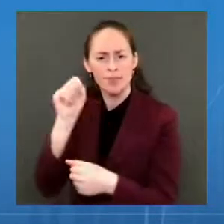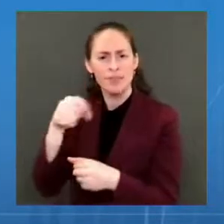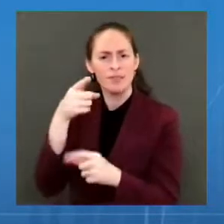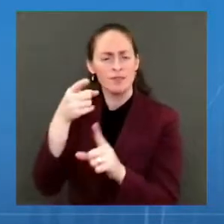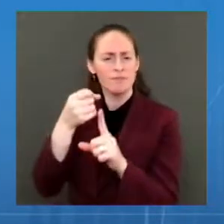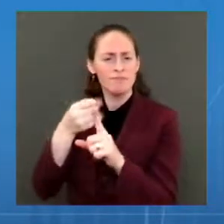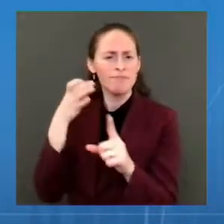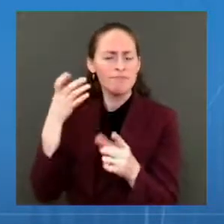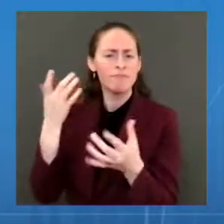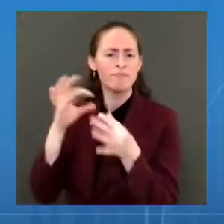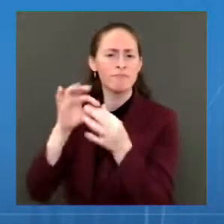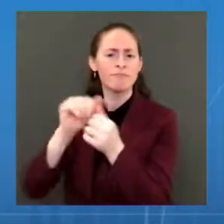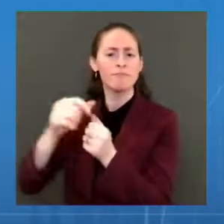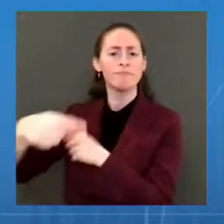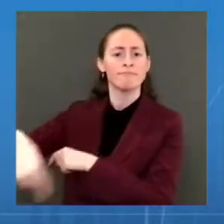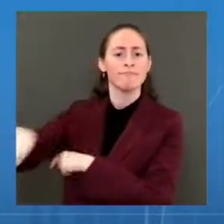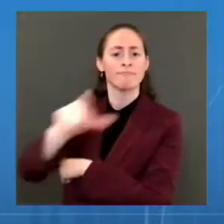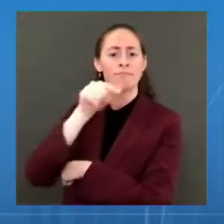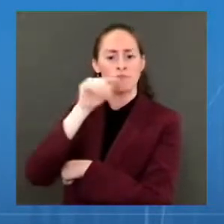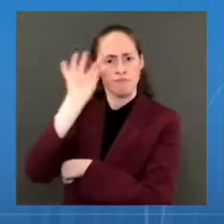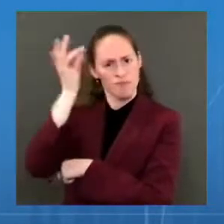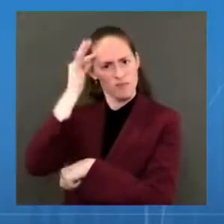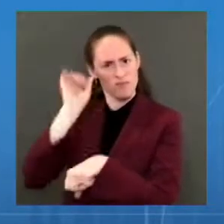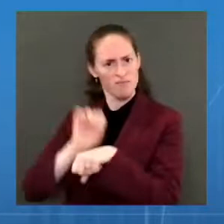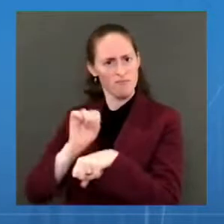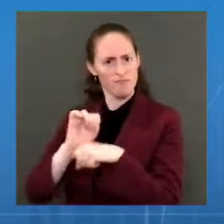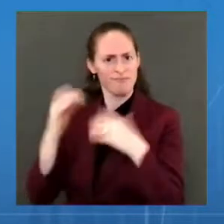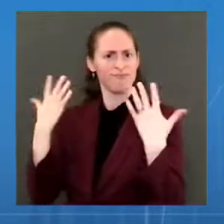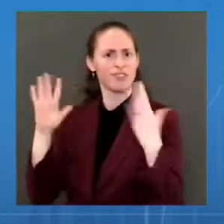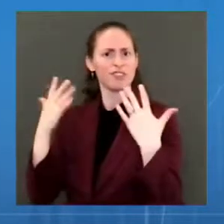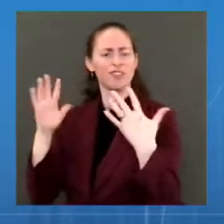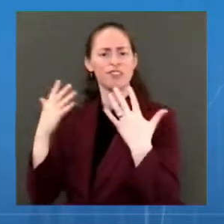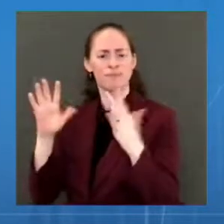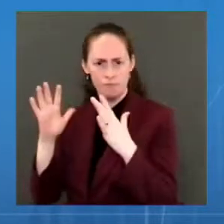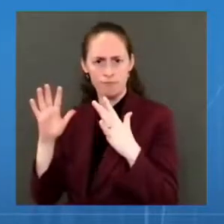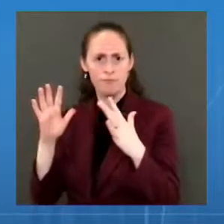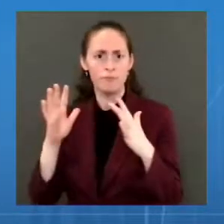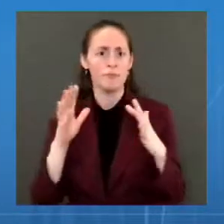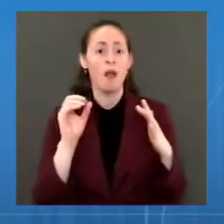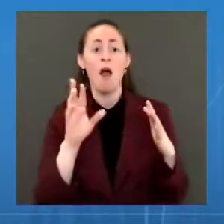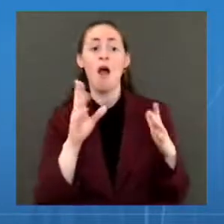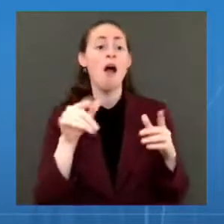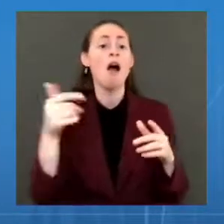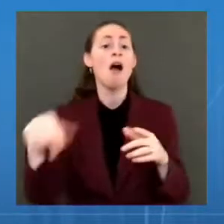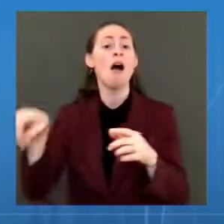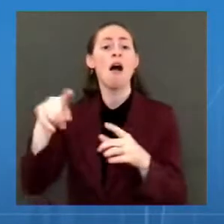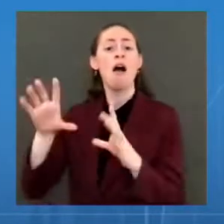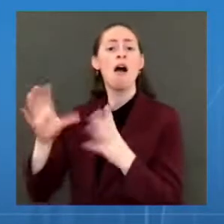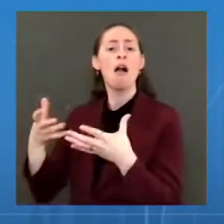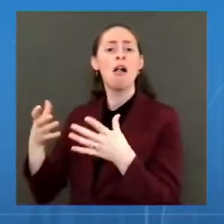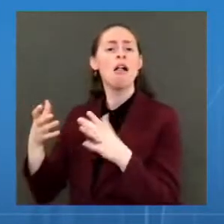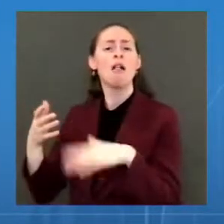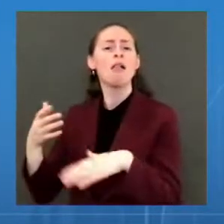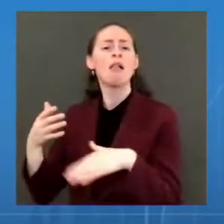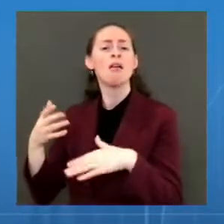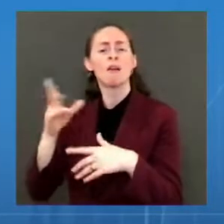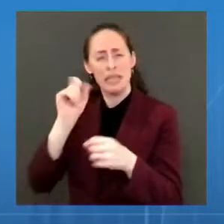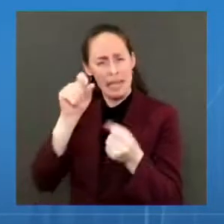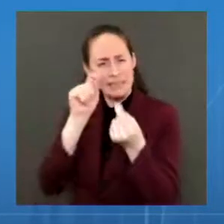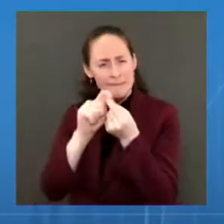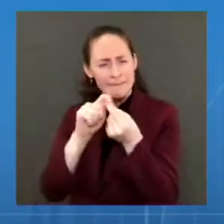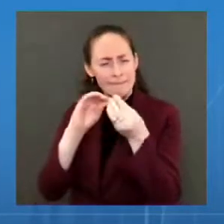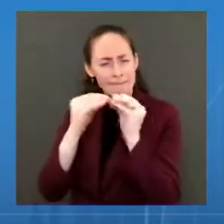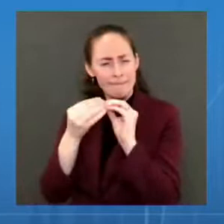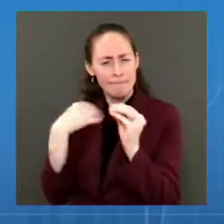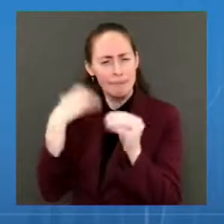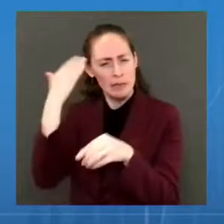actually vaccinated versus those that have requested exemptions. So what is the actual vaccine uptake there? And then secondarily, what's